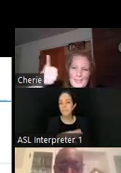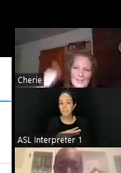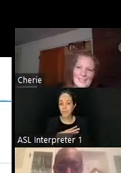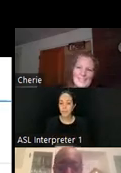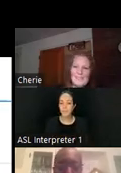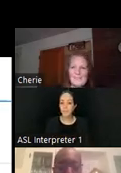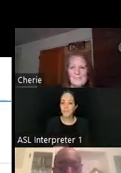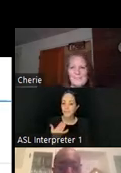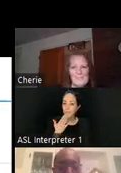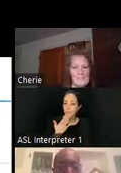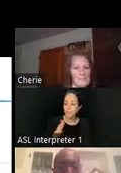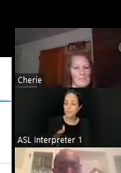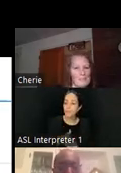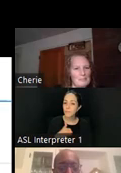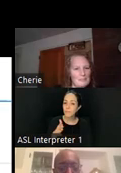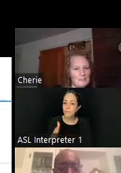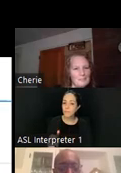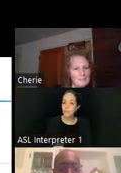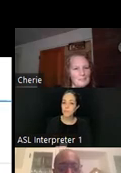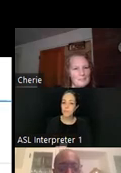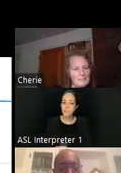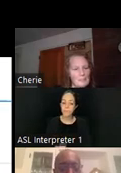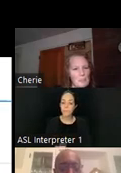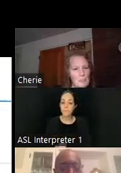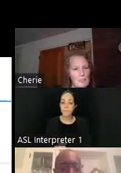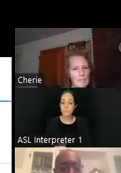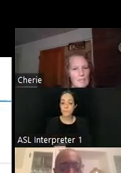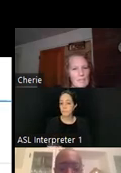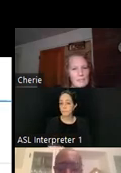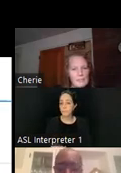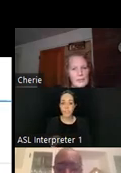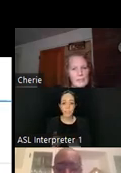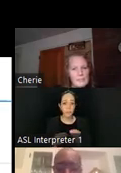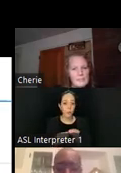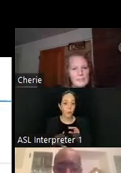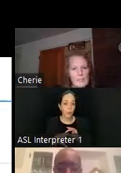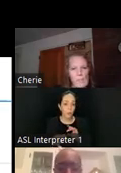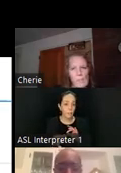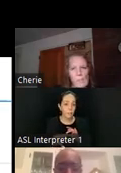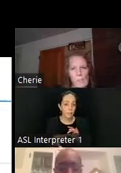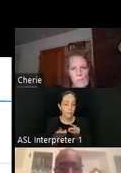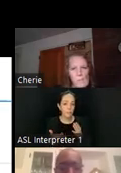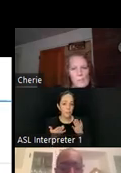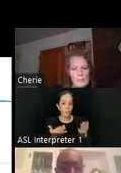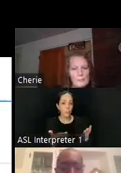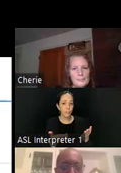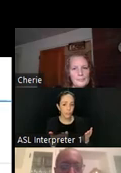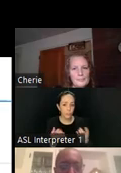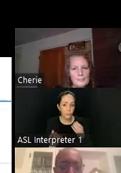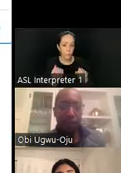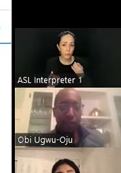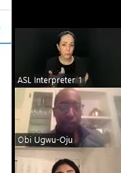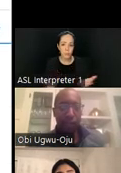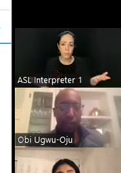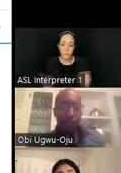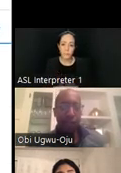Thank you, Co-Chair Obi and Commissioner Cherie. Do we have any additional comments, suggestions, questions, point